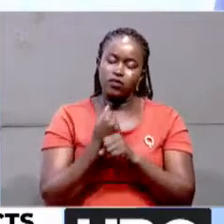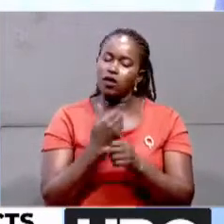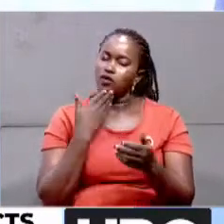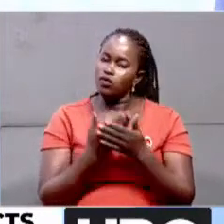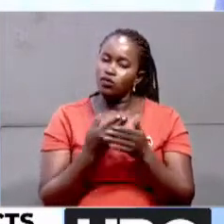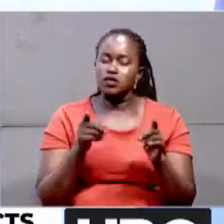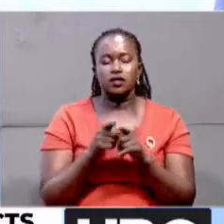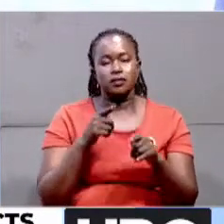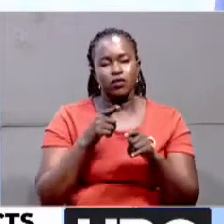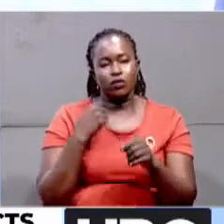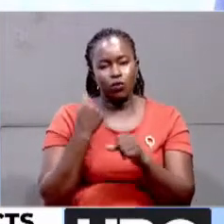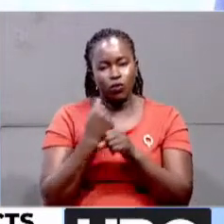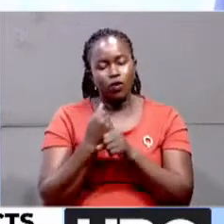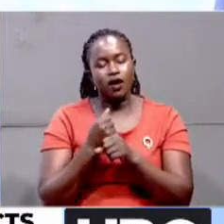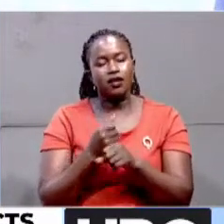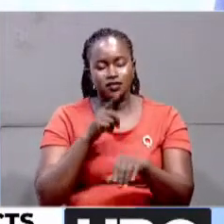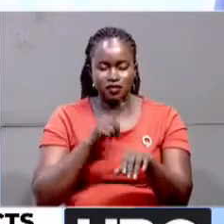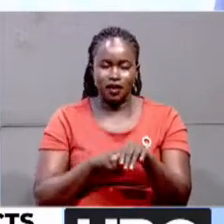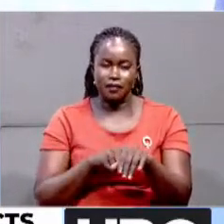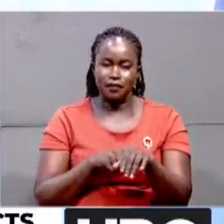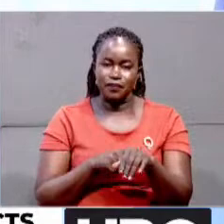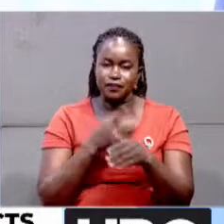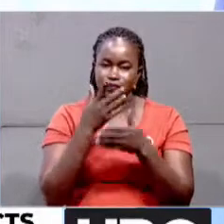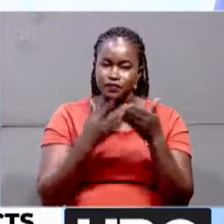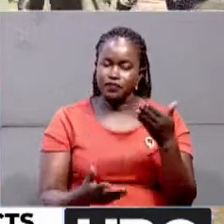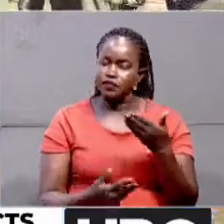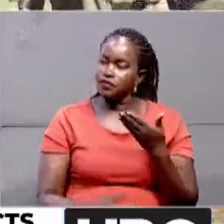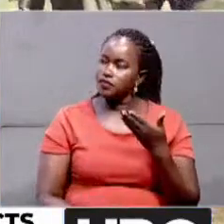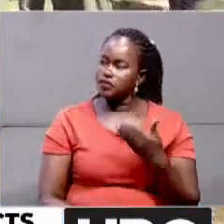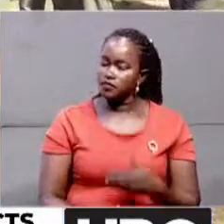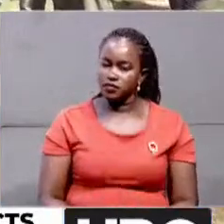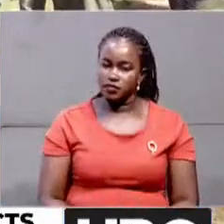Timely Execution. Haruna Mutasasira with more.